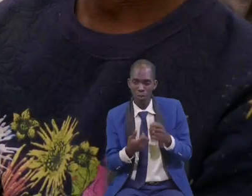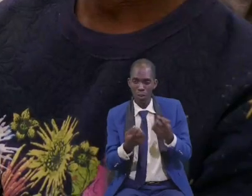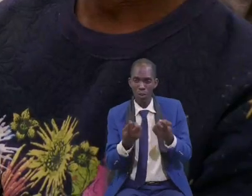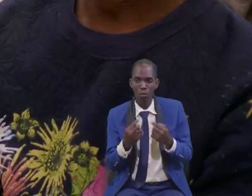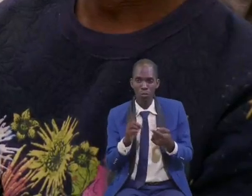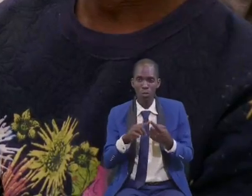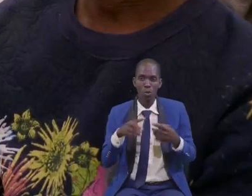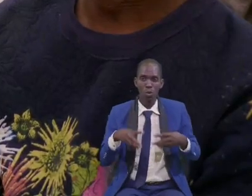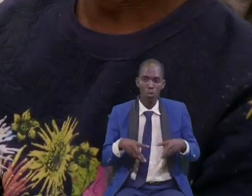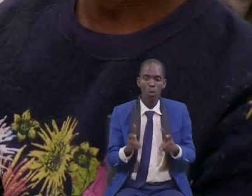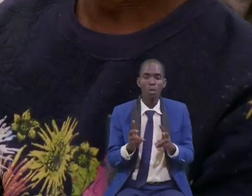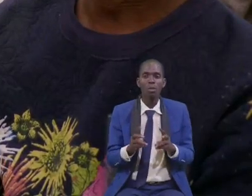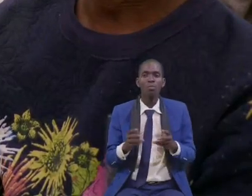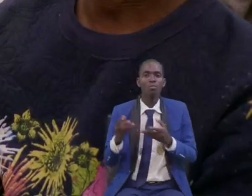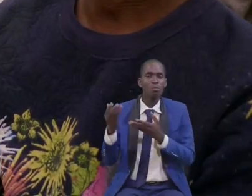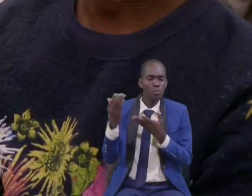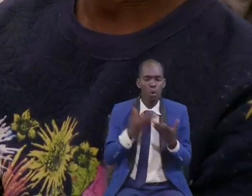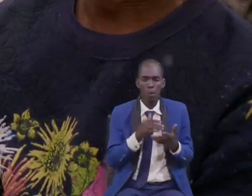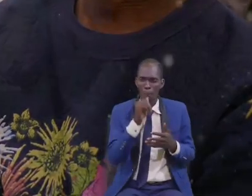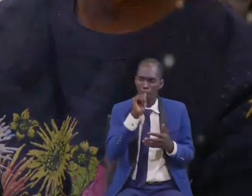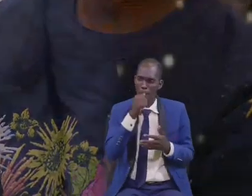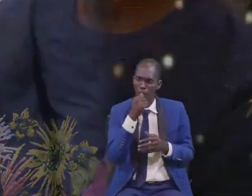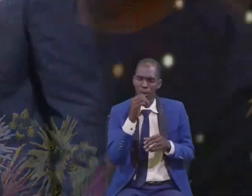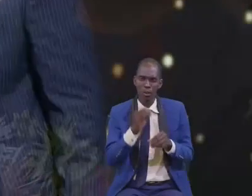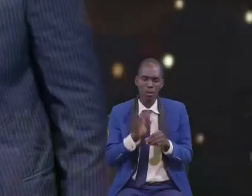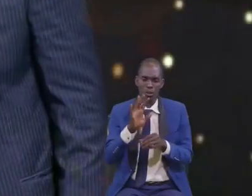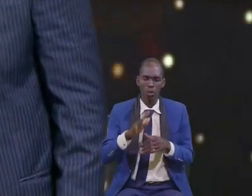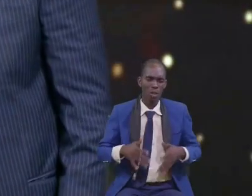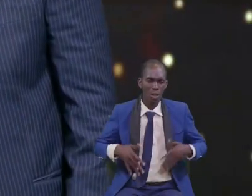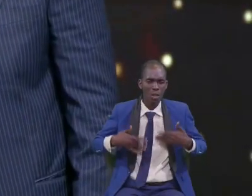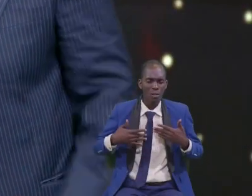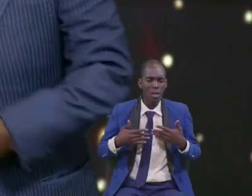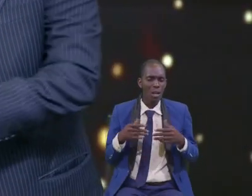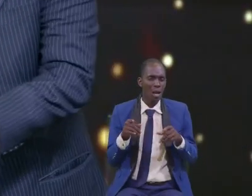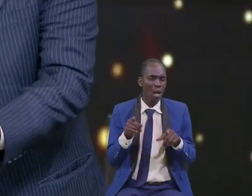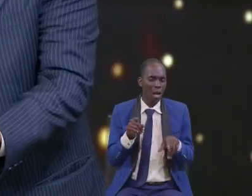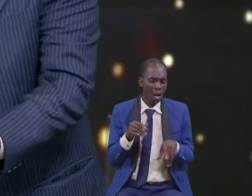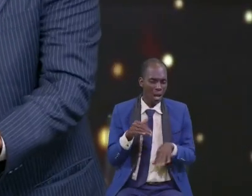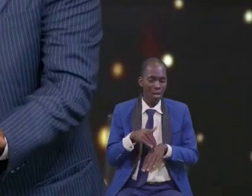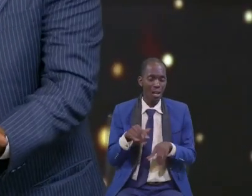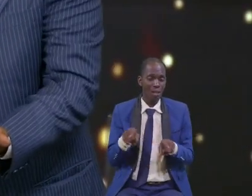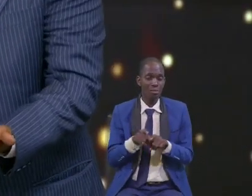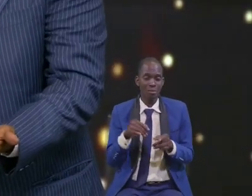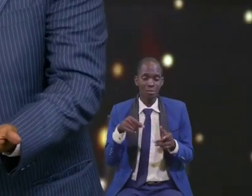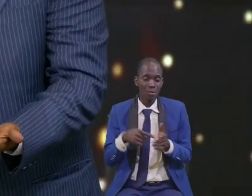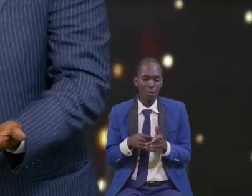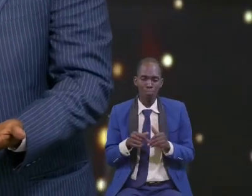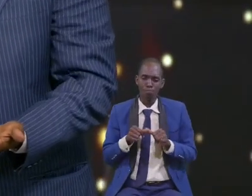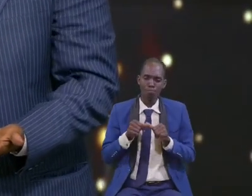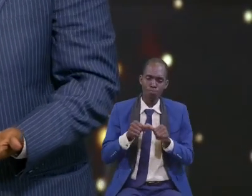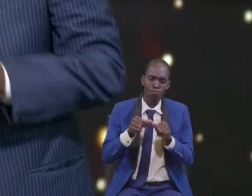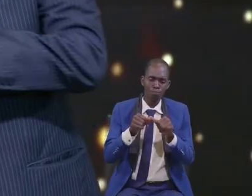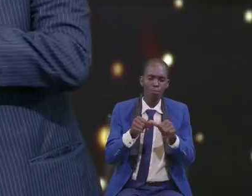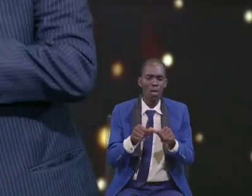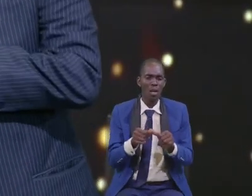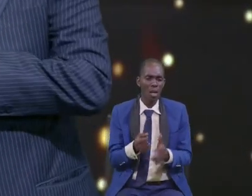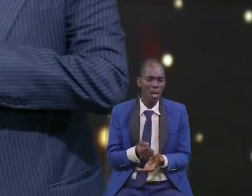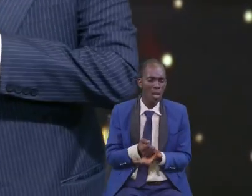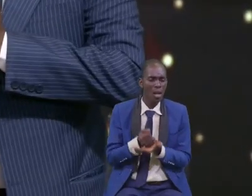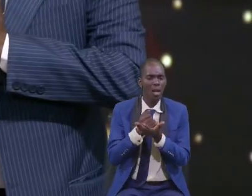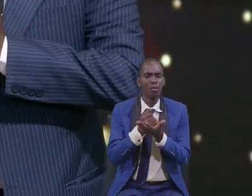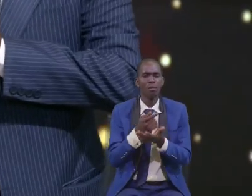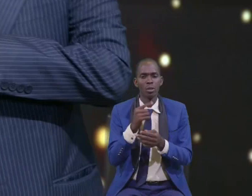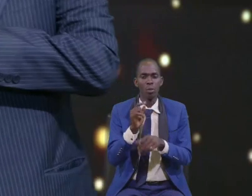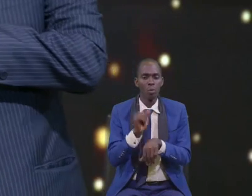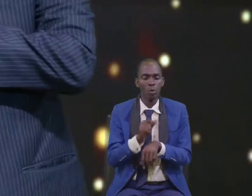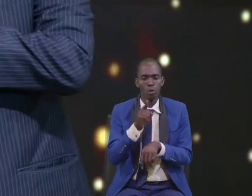Perseverance in your life? Has it wrought a kind of work in you that people